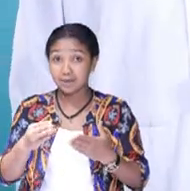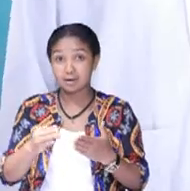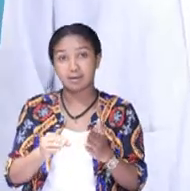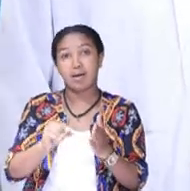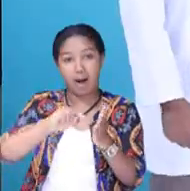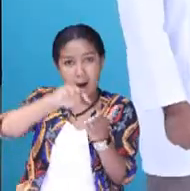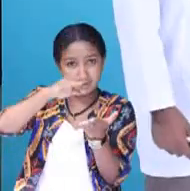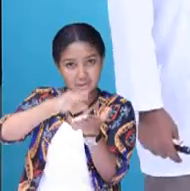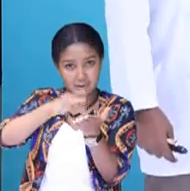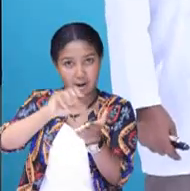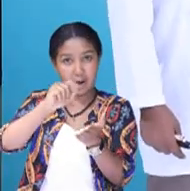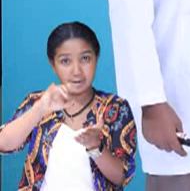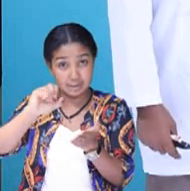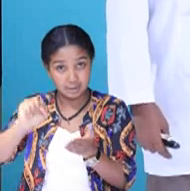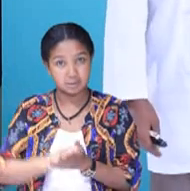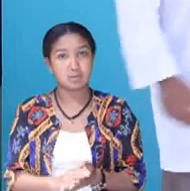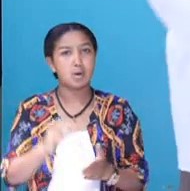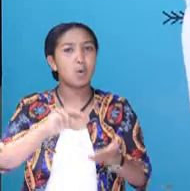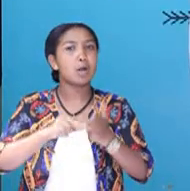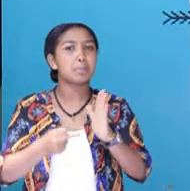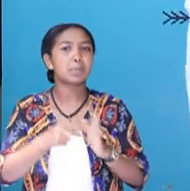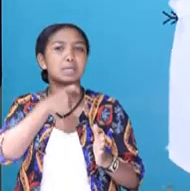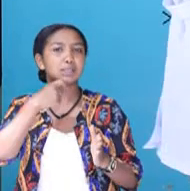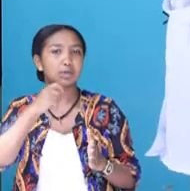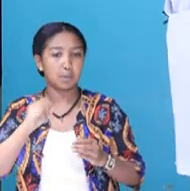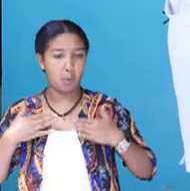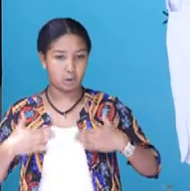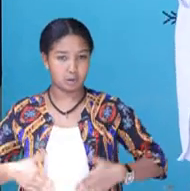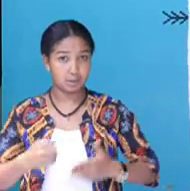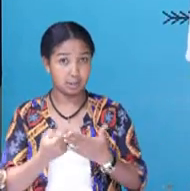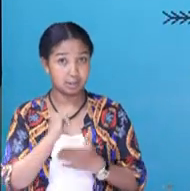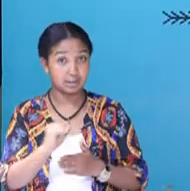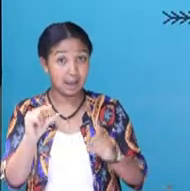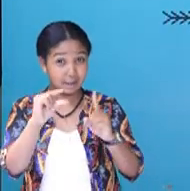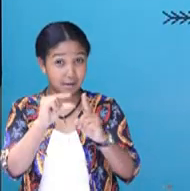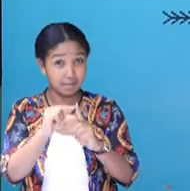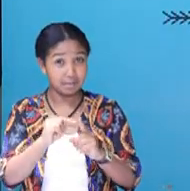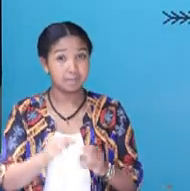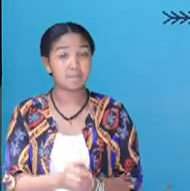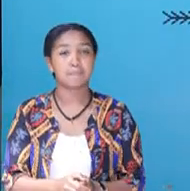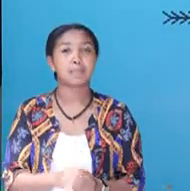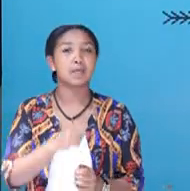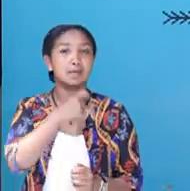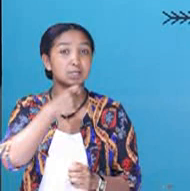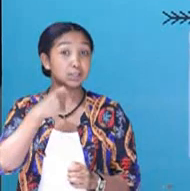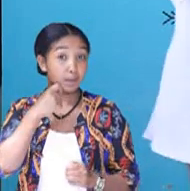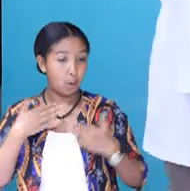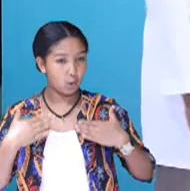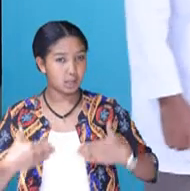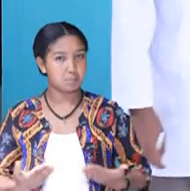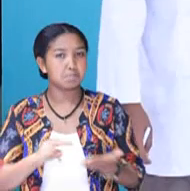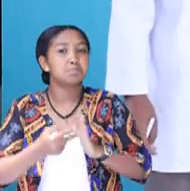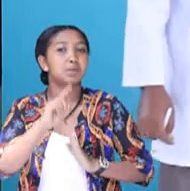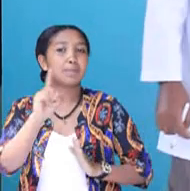axis. So what does it mean by a rigid body? Here we have a term which is known to be rigid